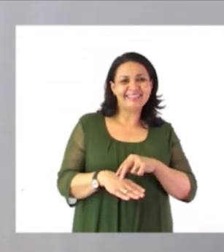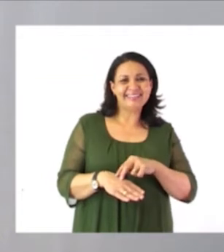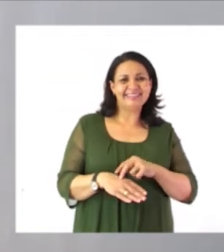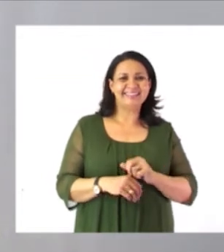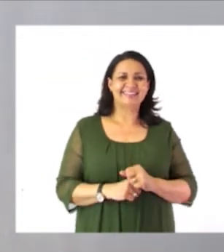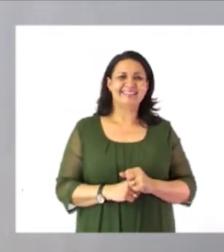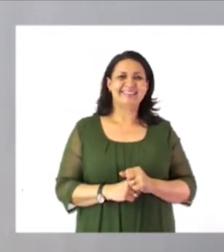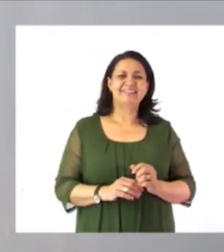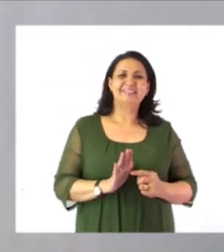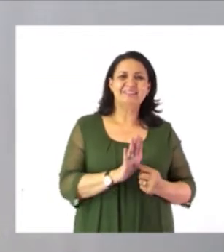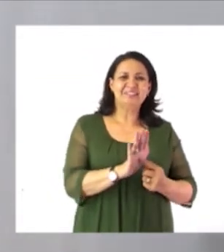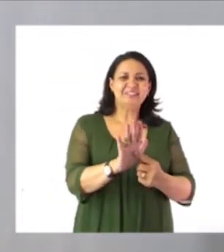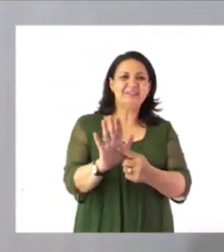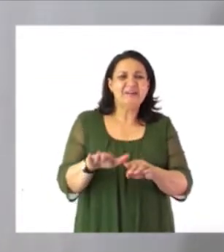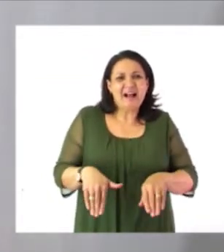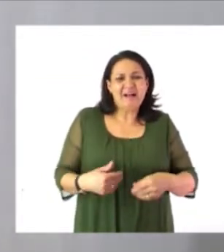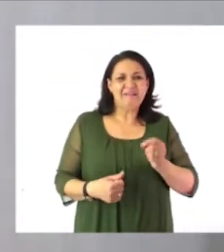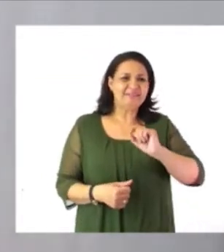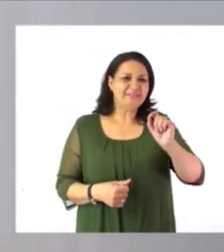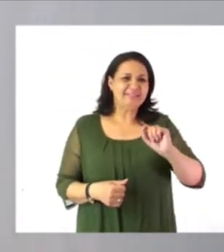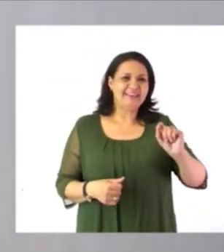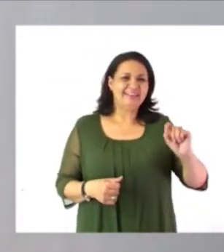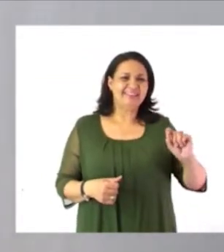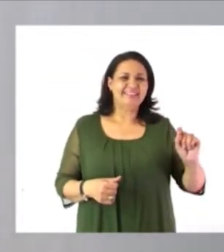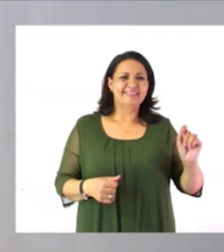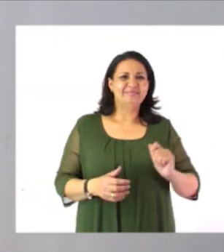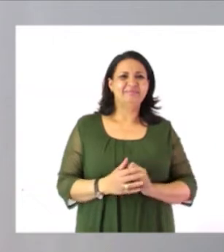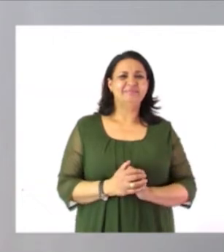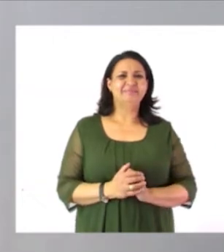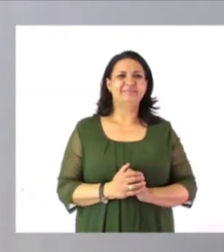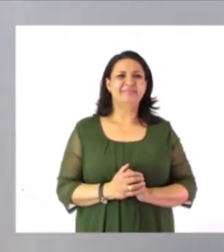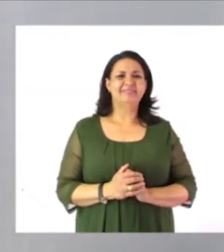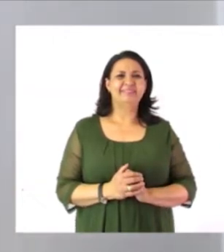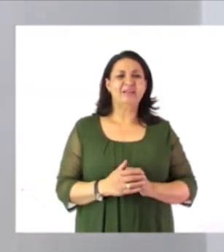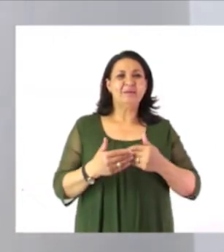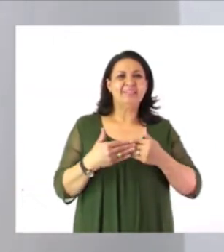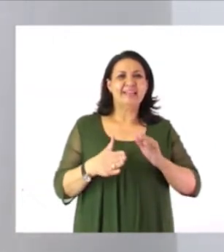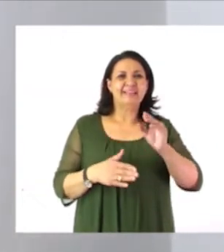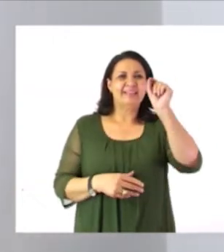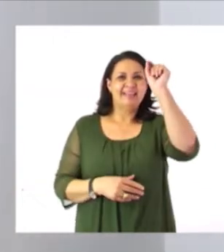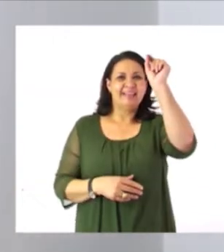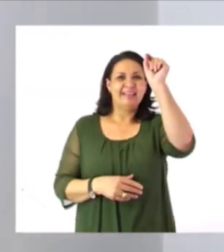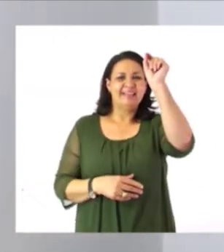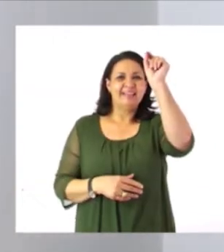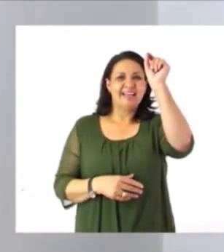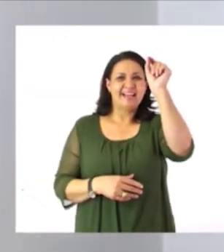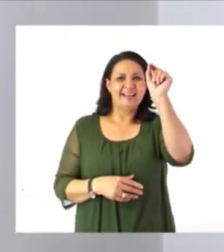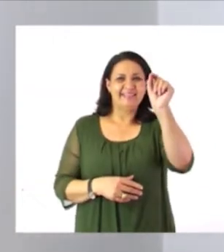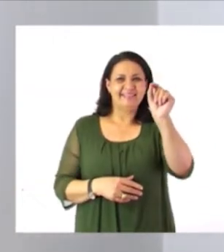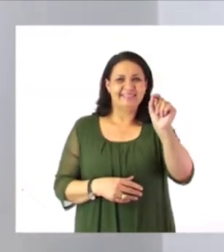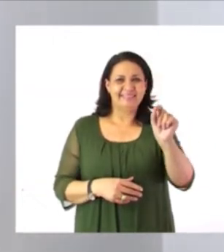to show you how we write this letter. We start at the top, going